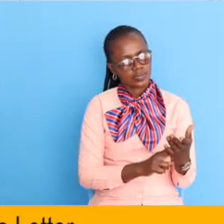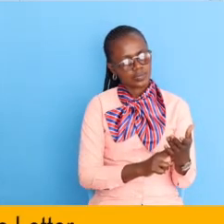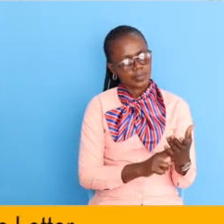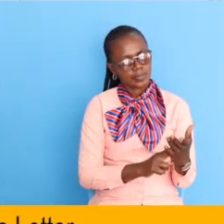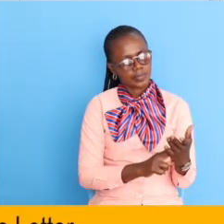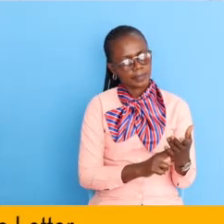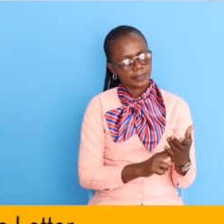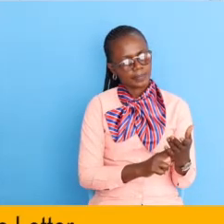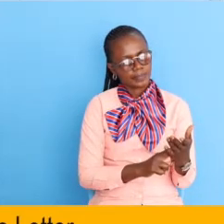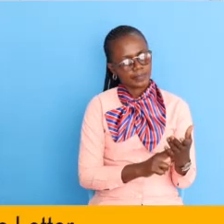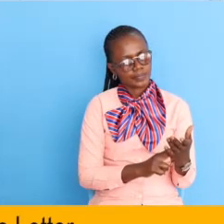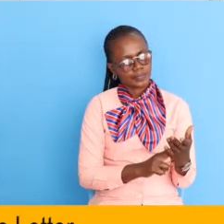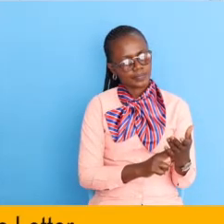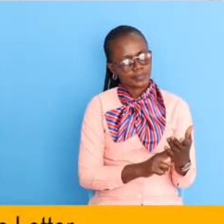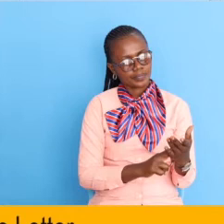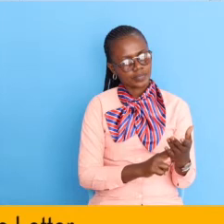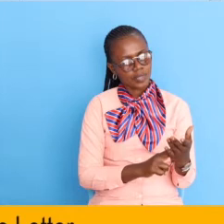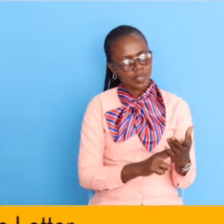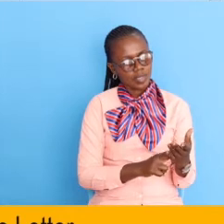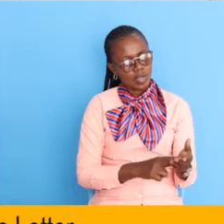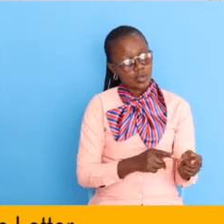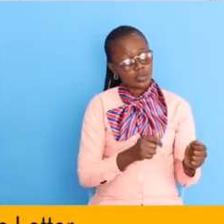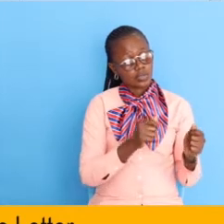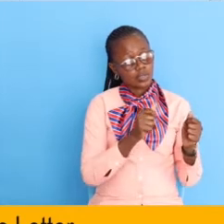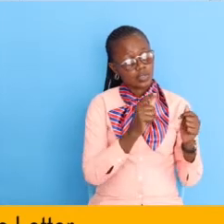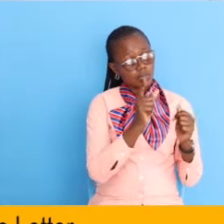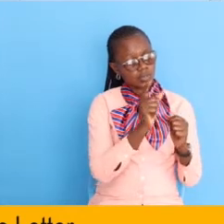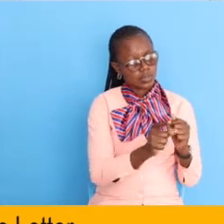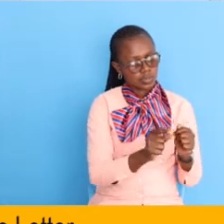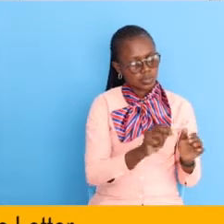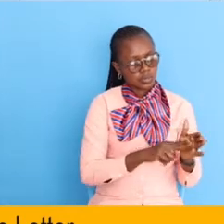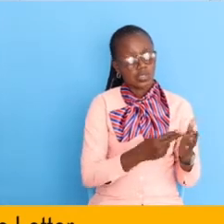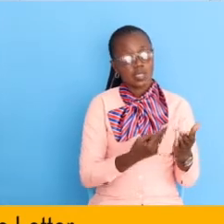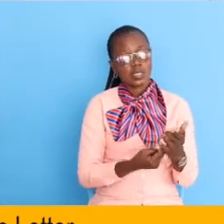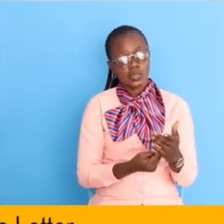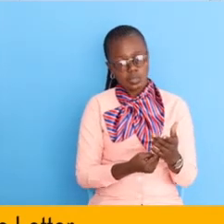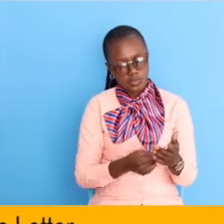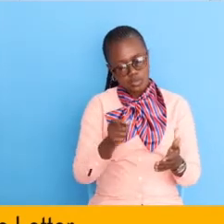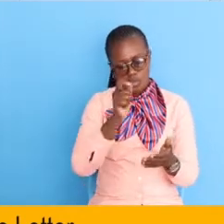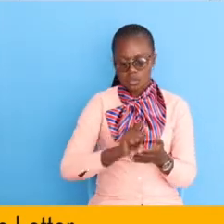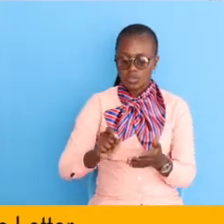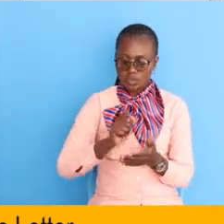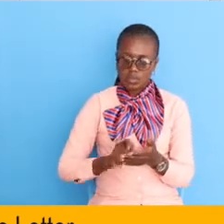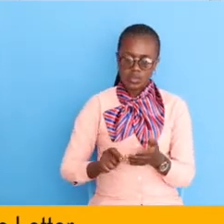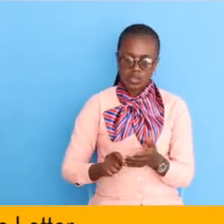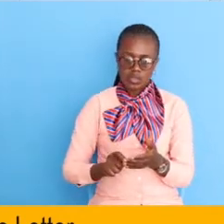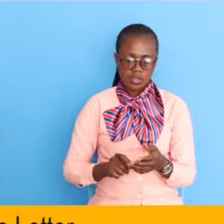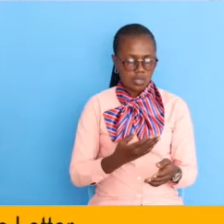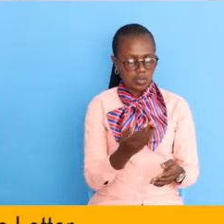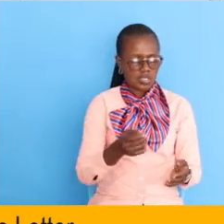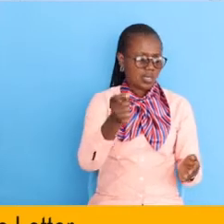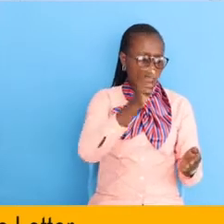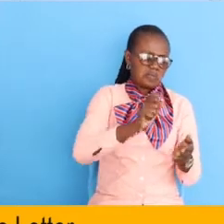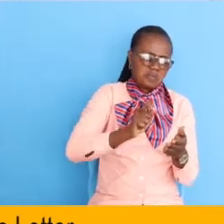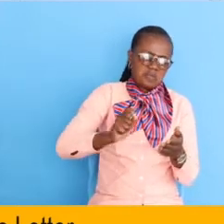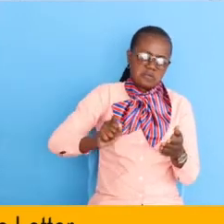by coining the letters, and also others, they can simply just write their names using small letters. So it depends.